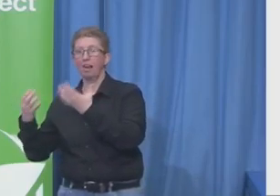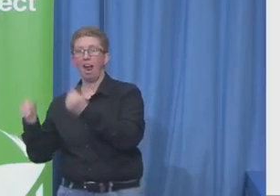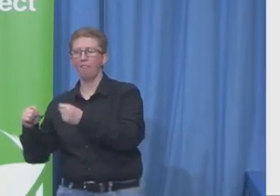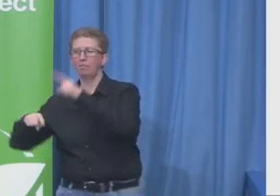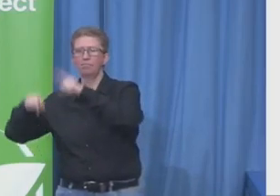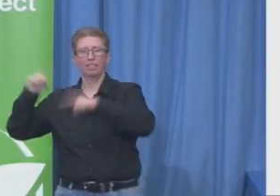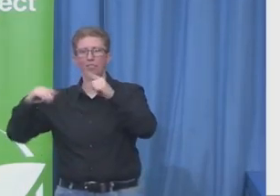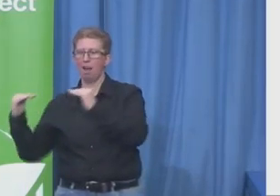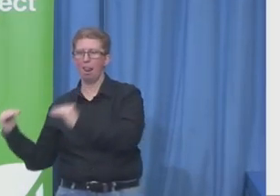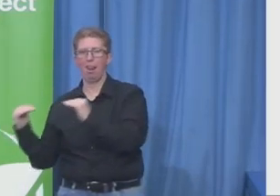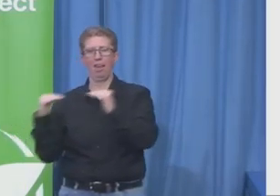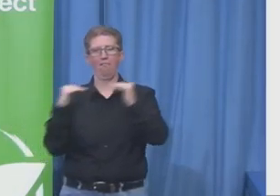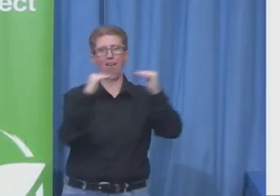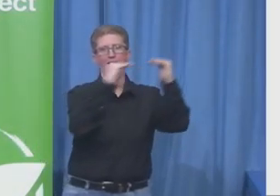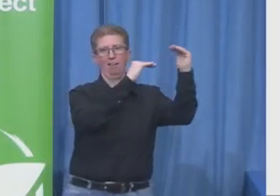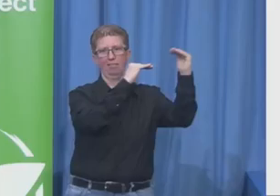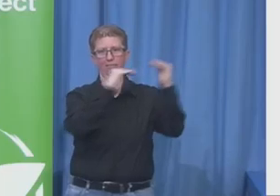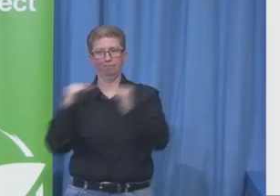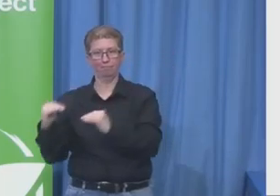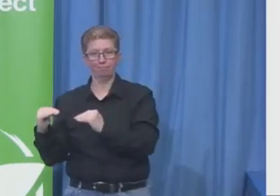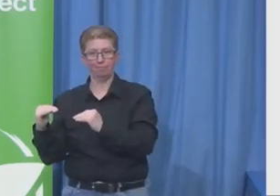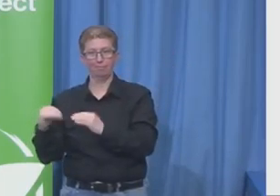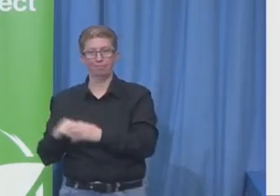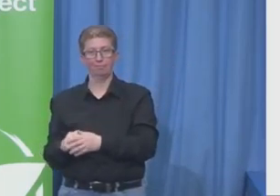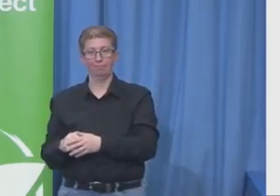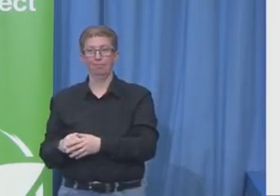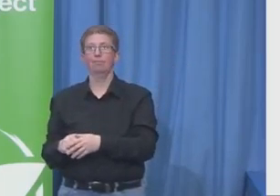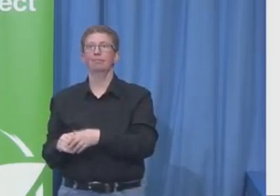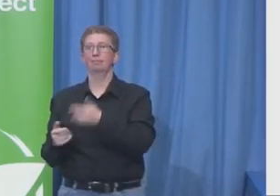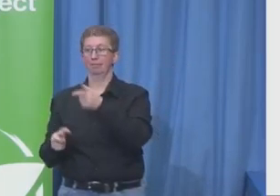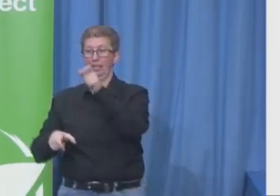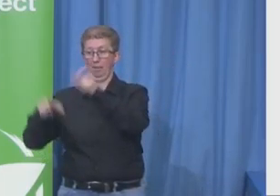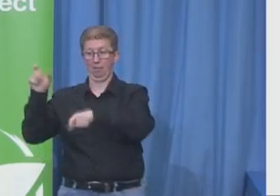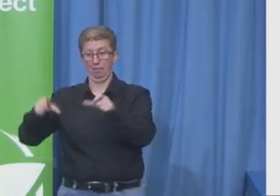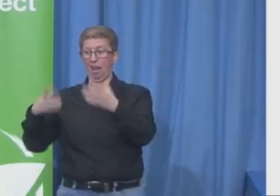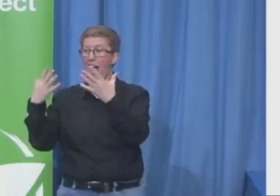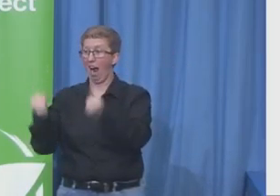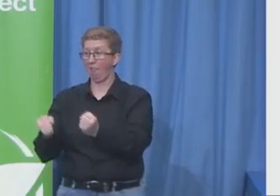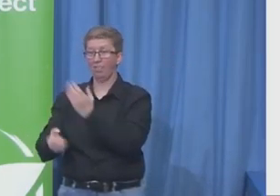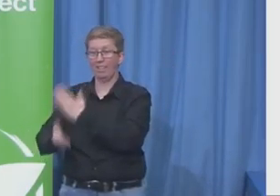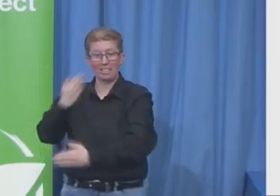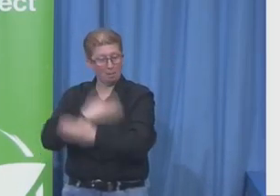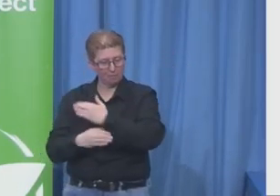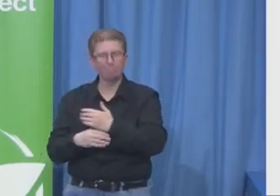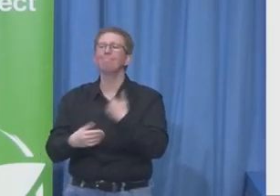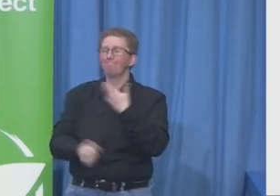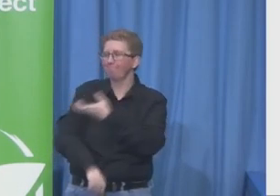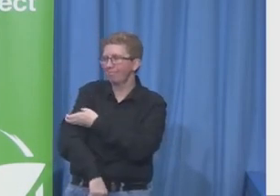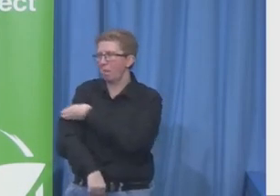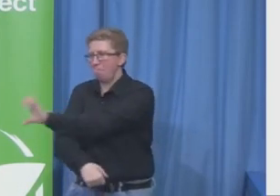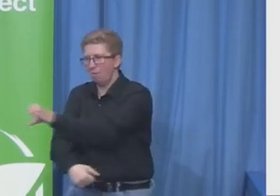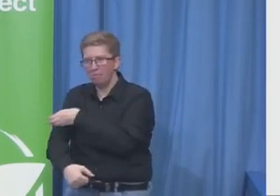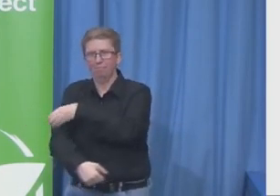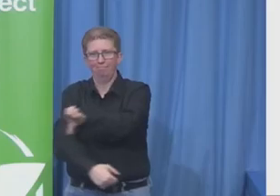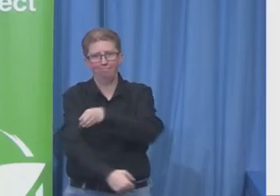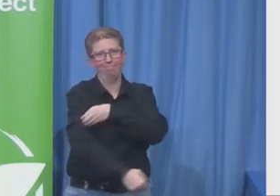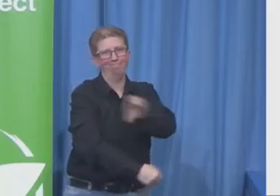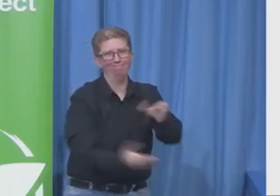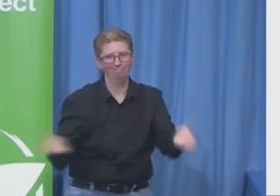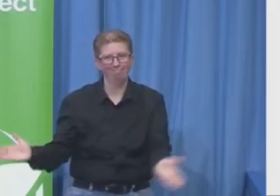empowerment of people with disabilities through skills development and DPOs in terms of right advocacy. We